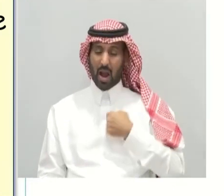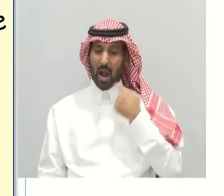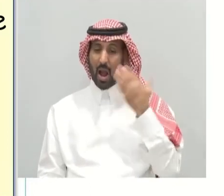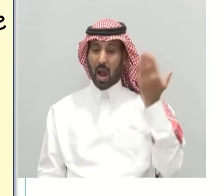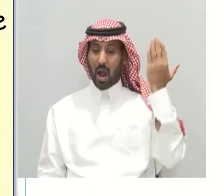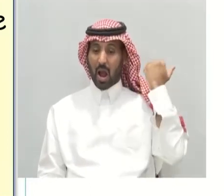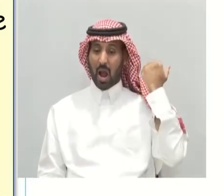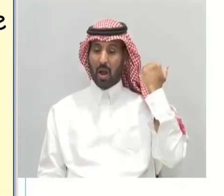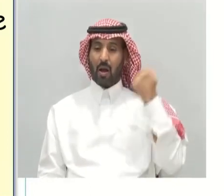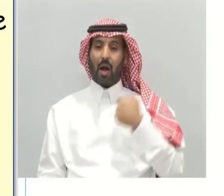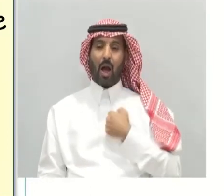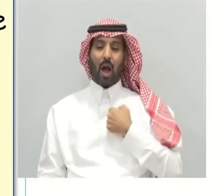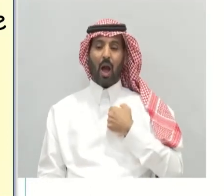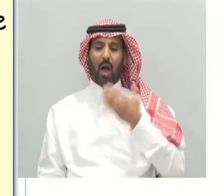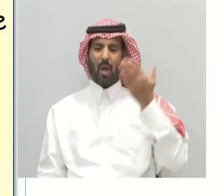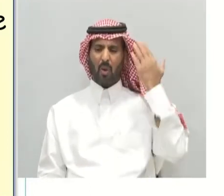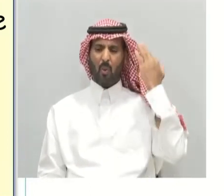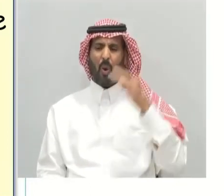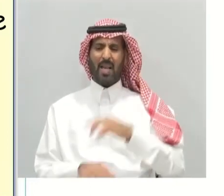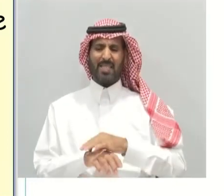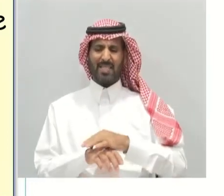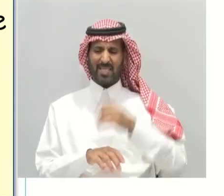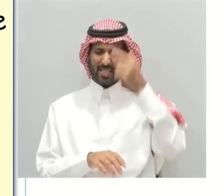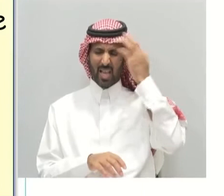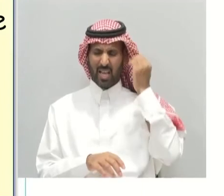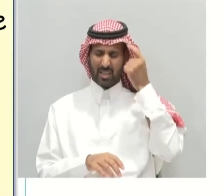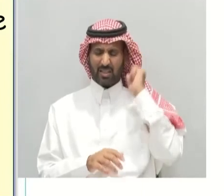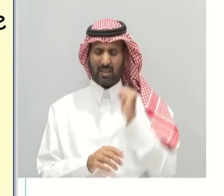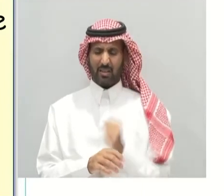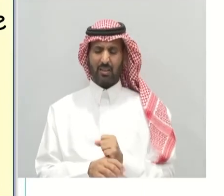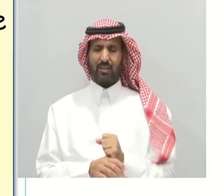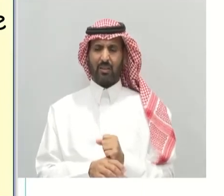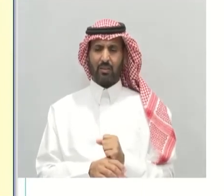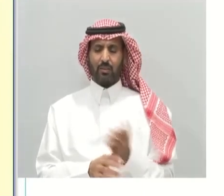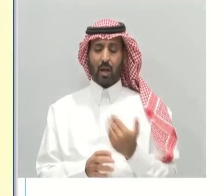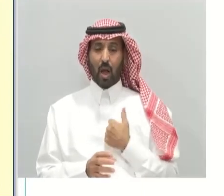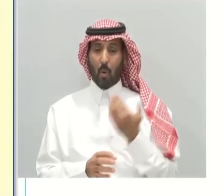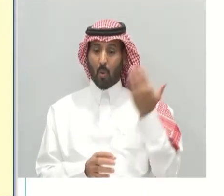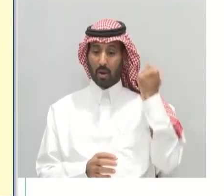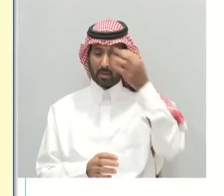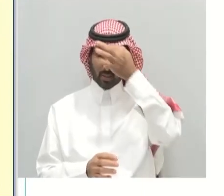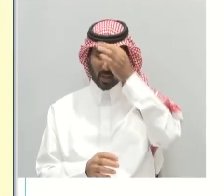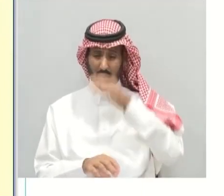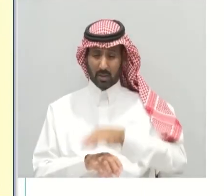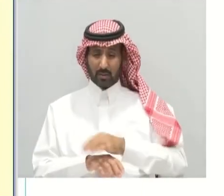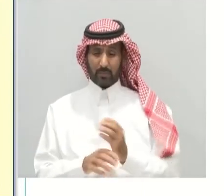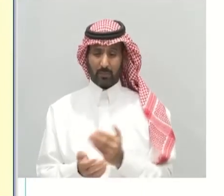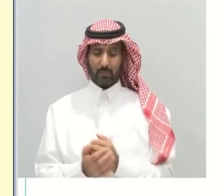was, was. I was sick. Number